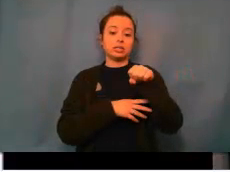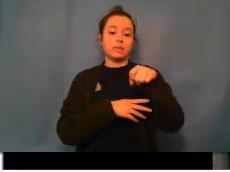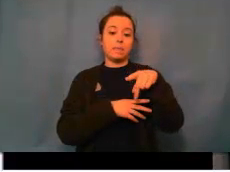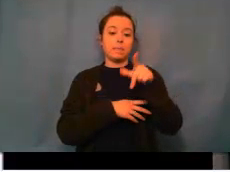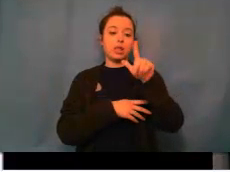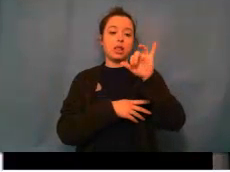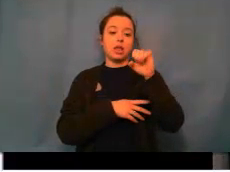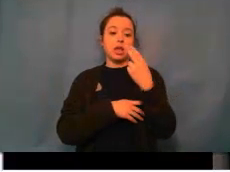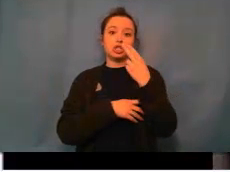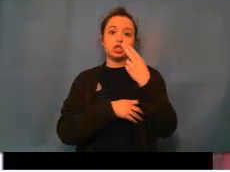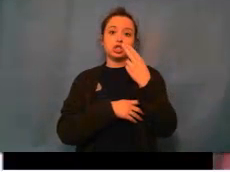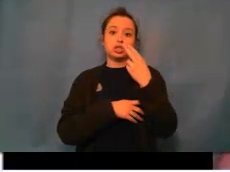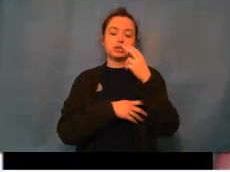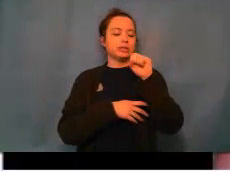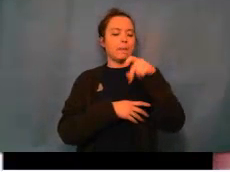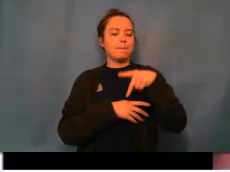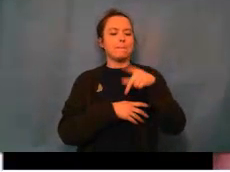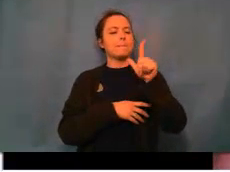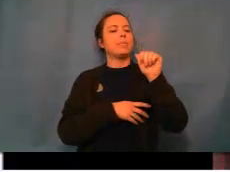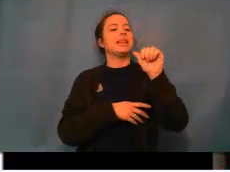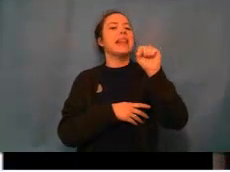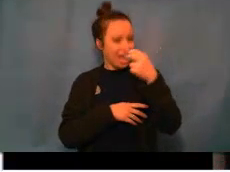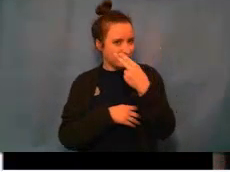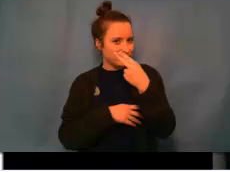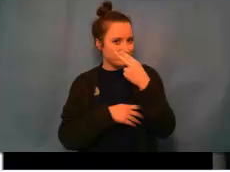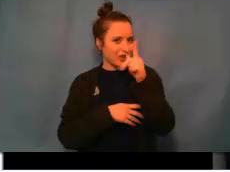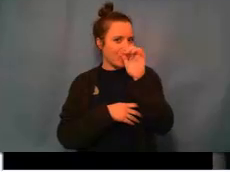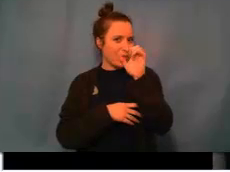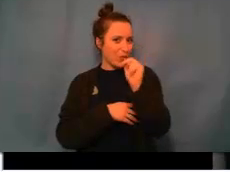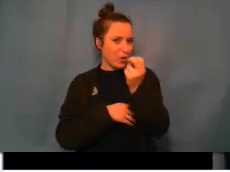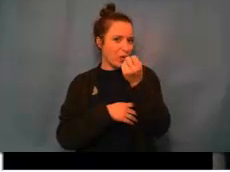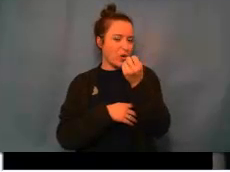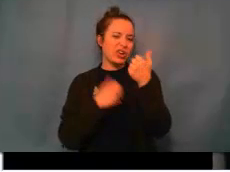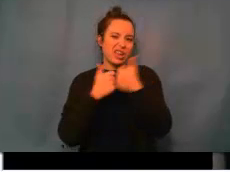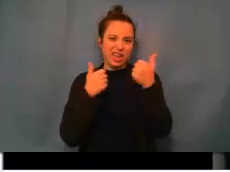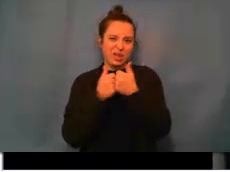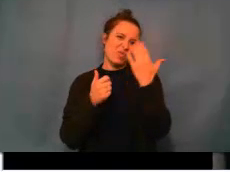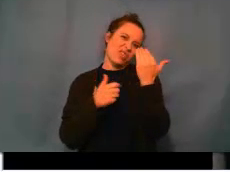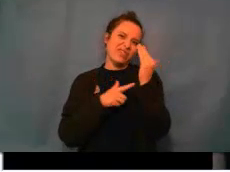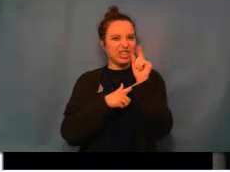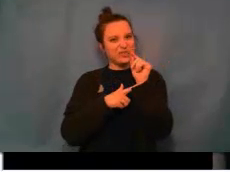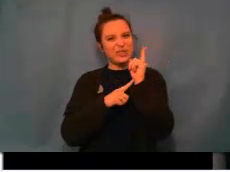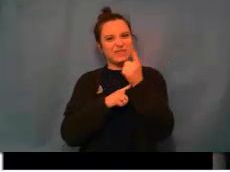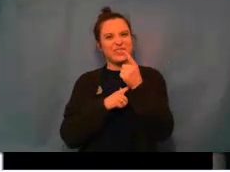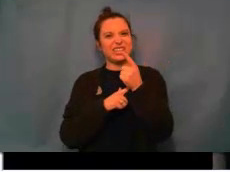Learn and you can play some games. And you can get on there for about 15 or 20 minutes. And then